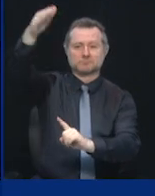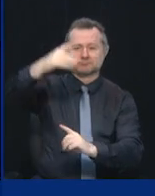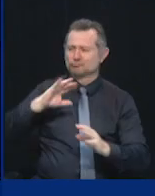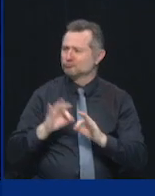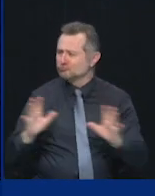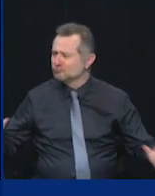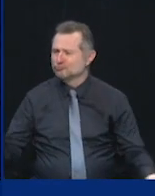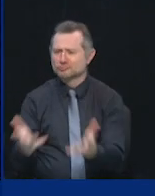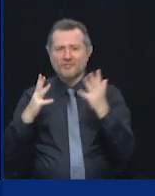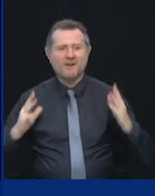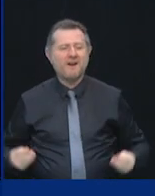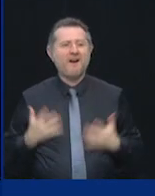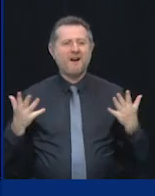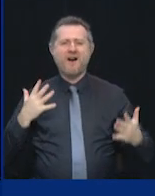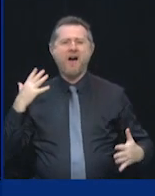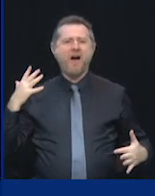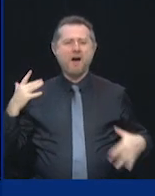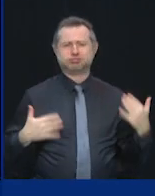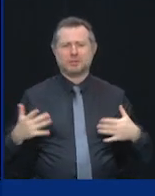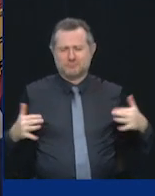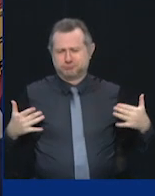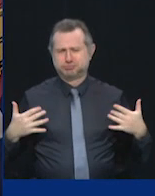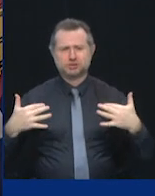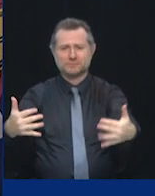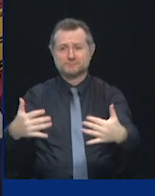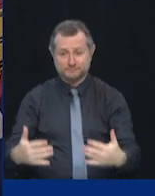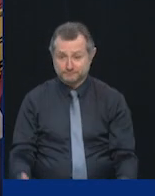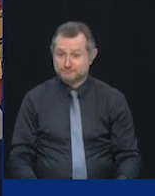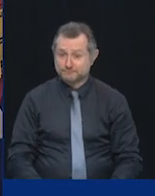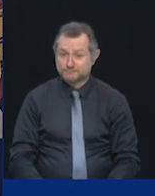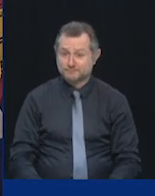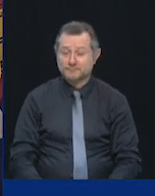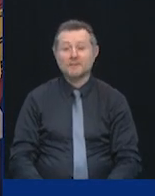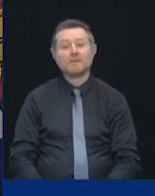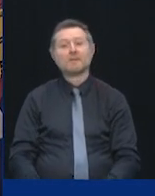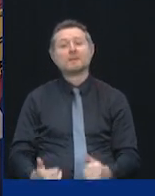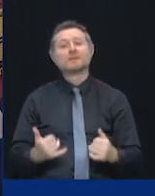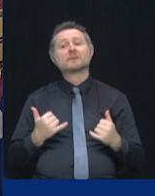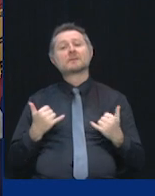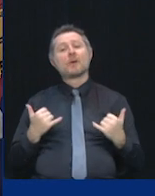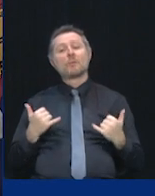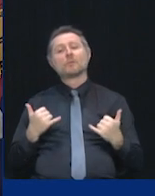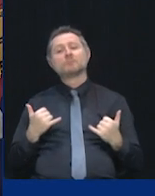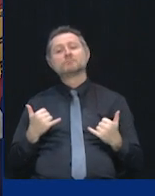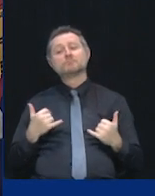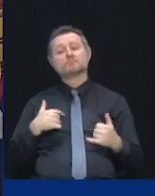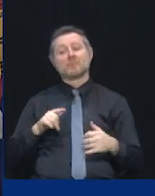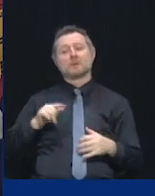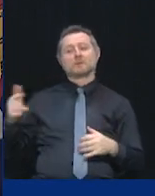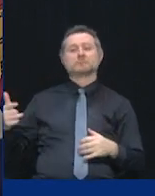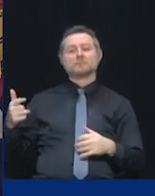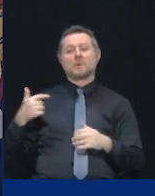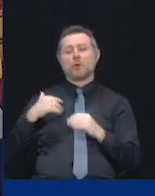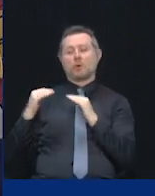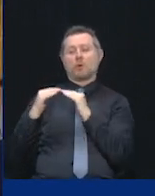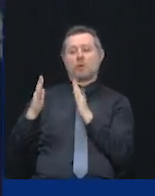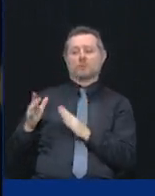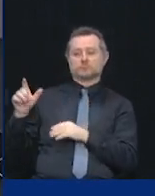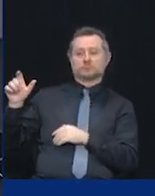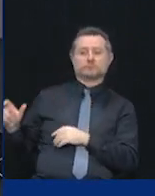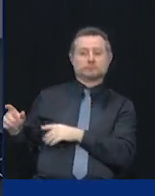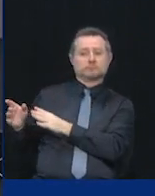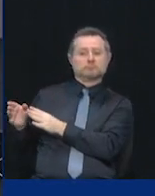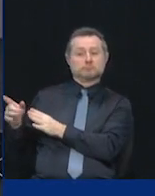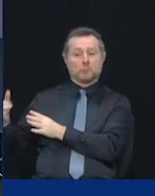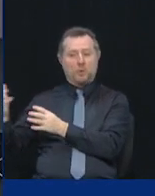drive all of us. With that, let me turn it over to my colleagues for comments. And